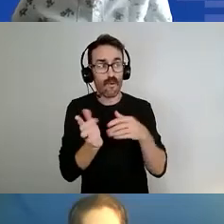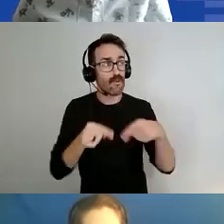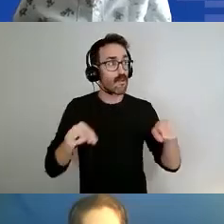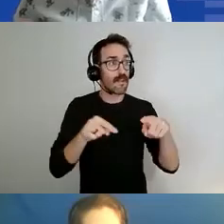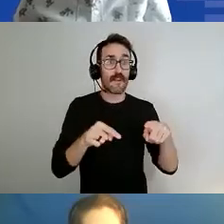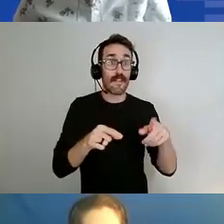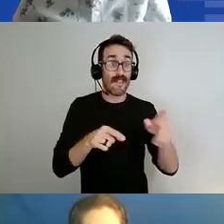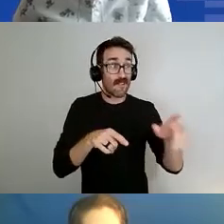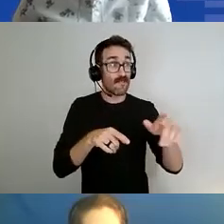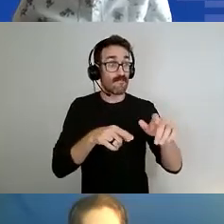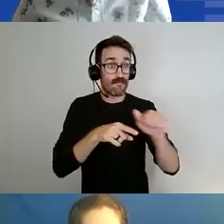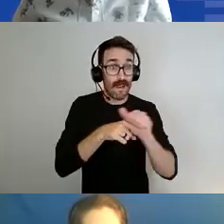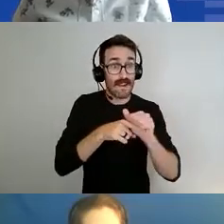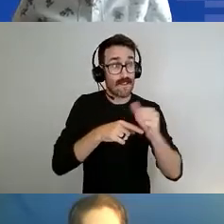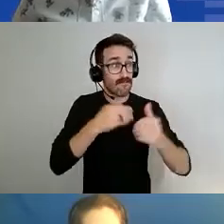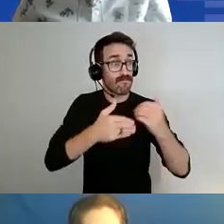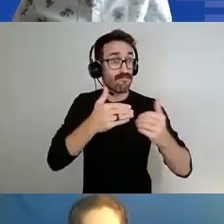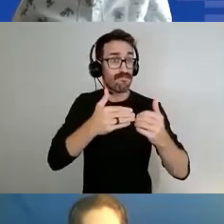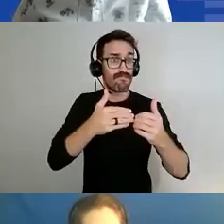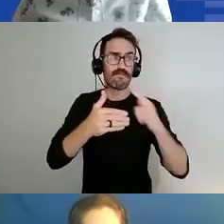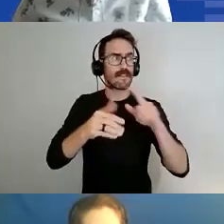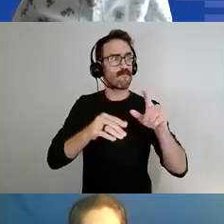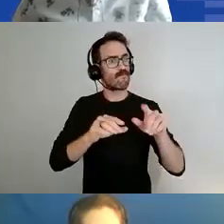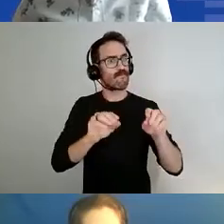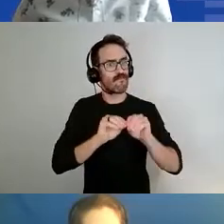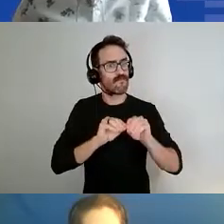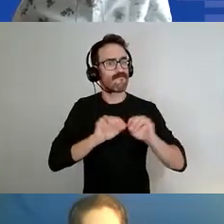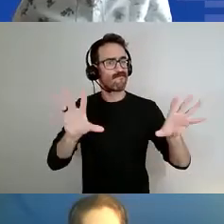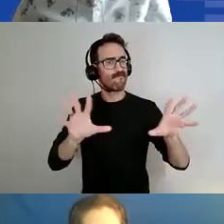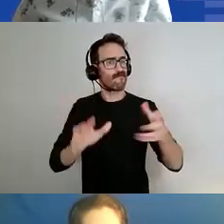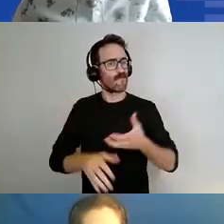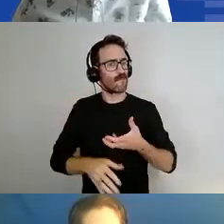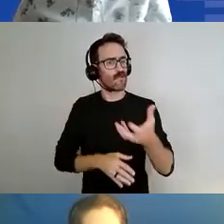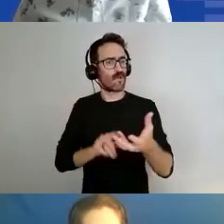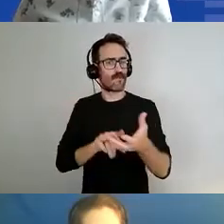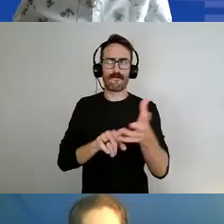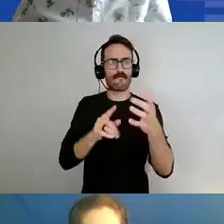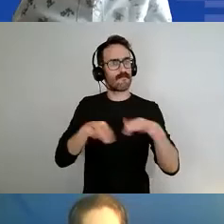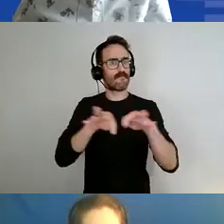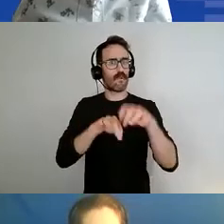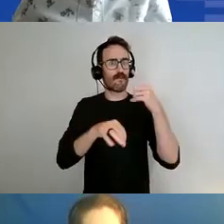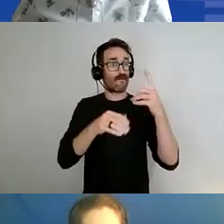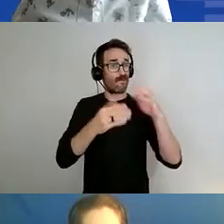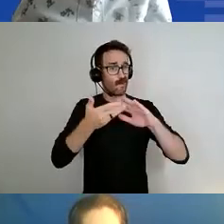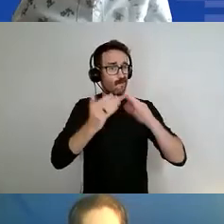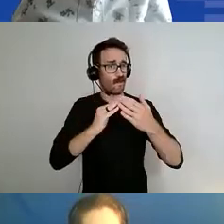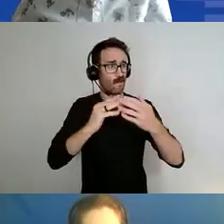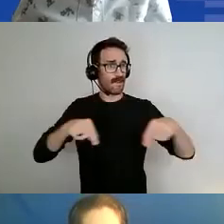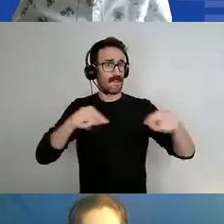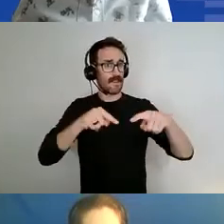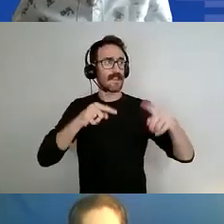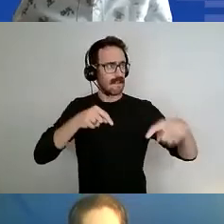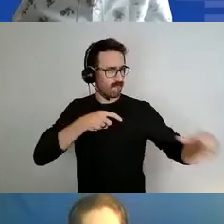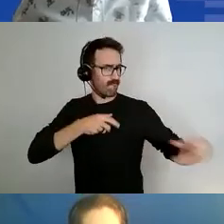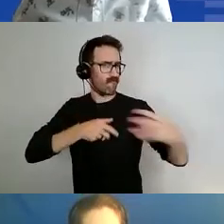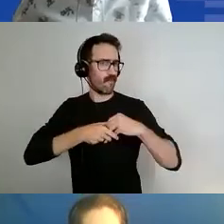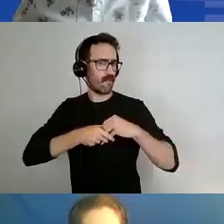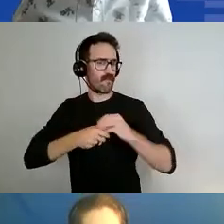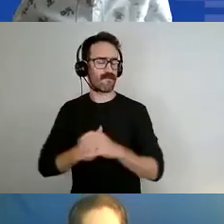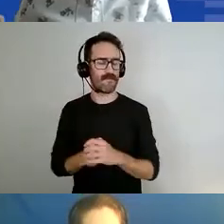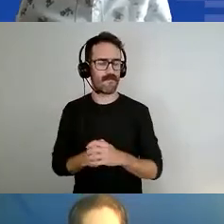practices and then express the presence of community there and of those affirming practices.